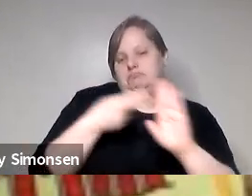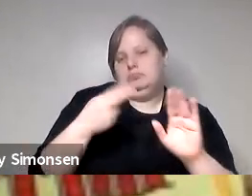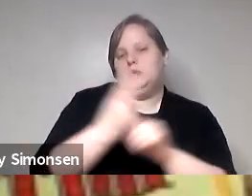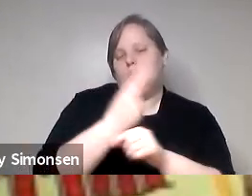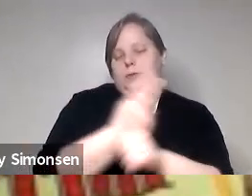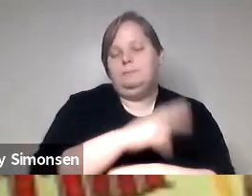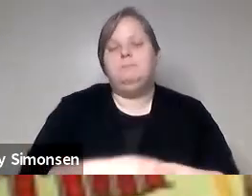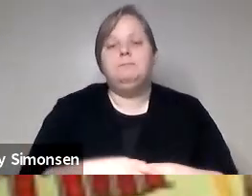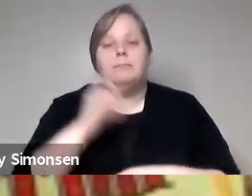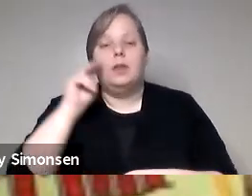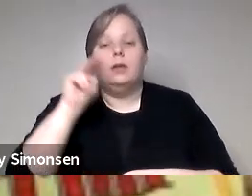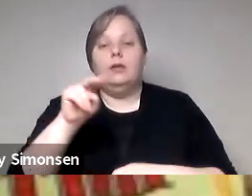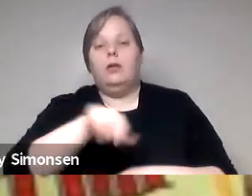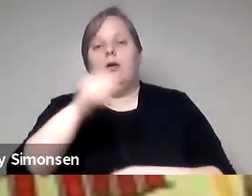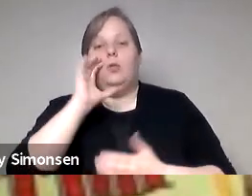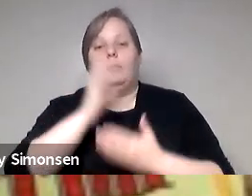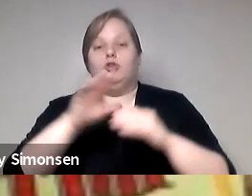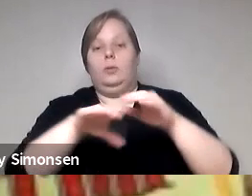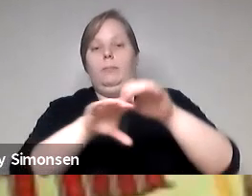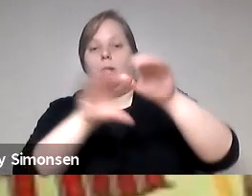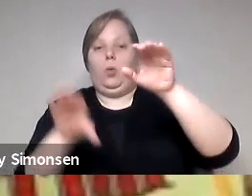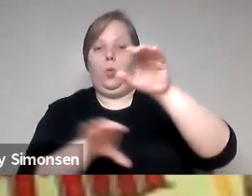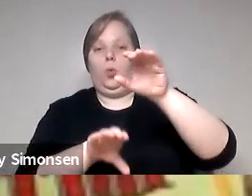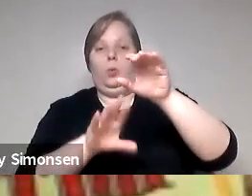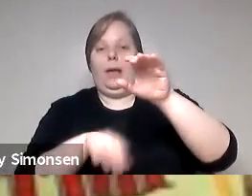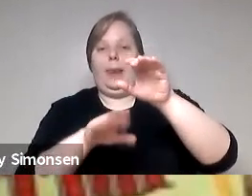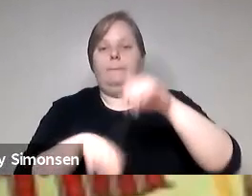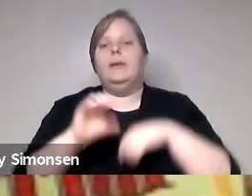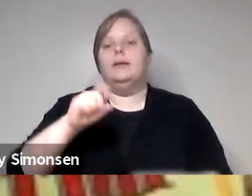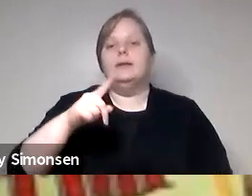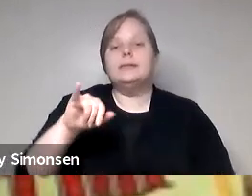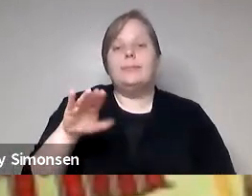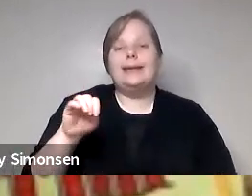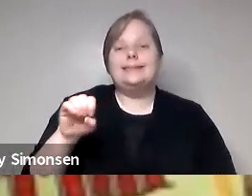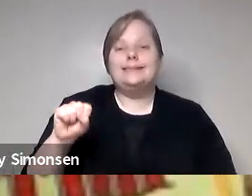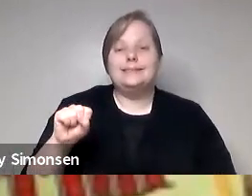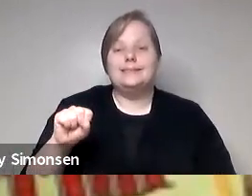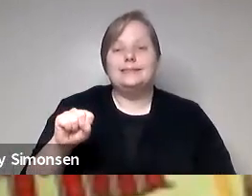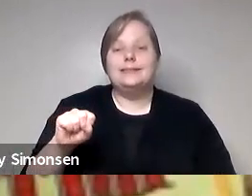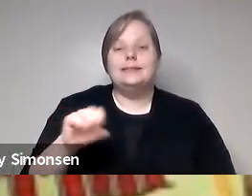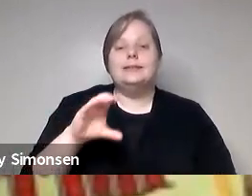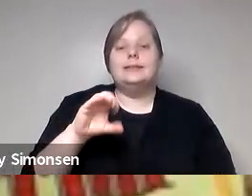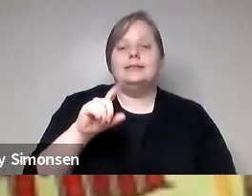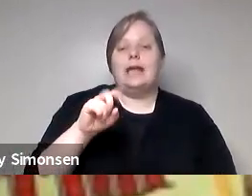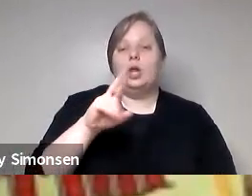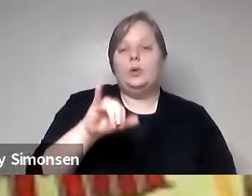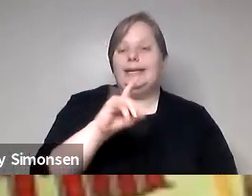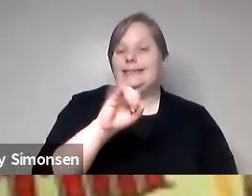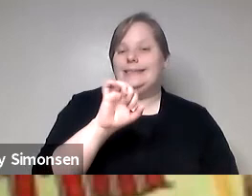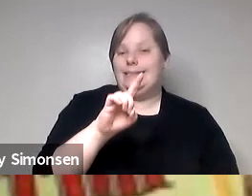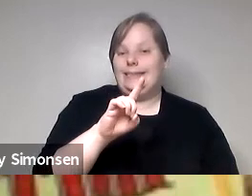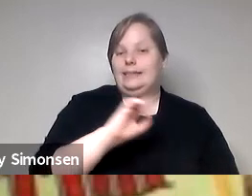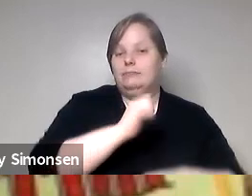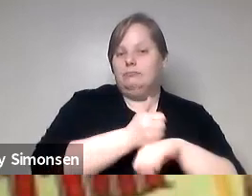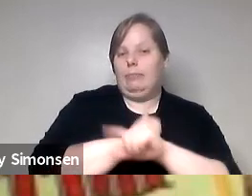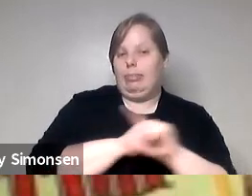Looking at the picture below that are spices. Celery seed on the left-hand